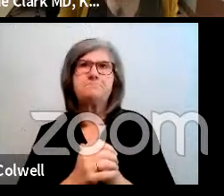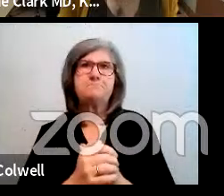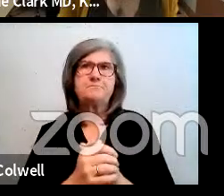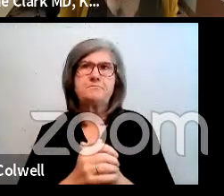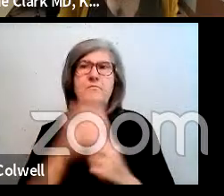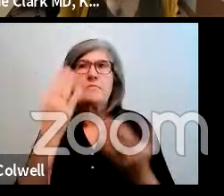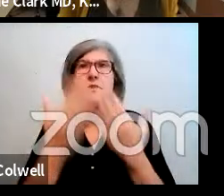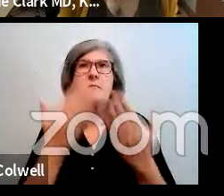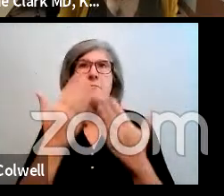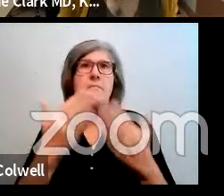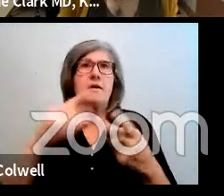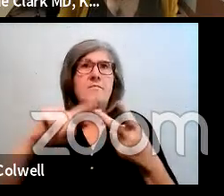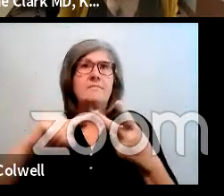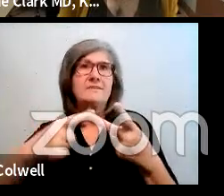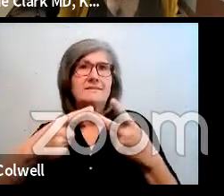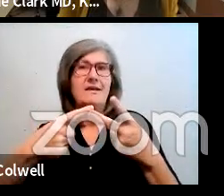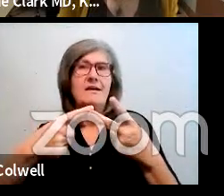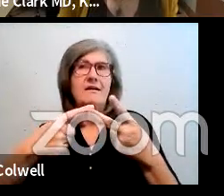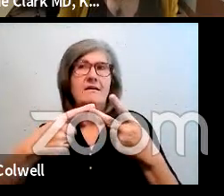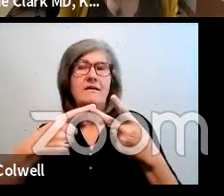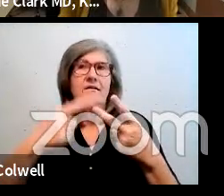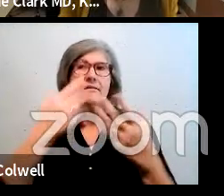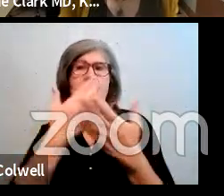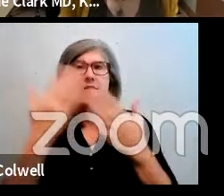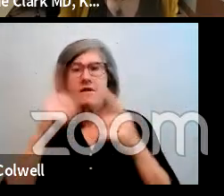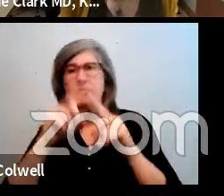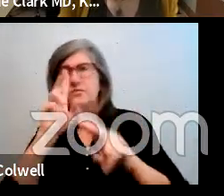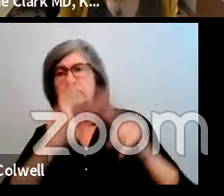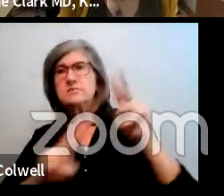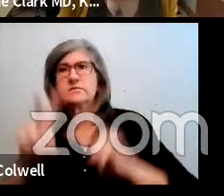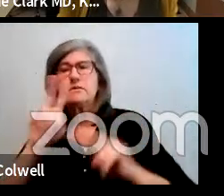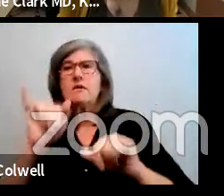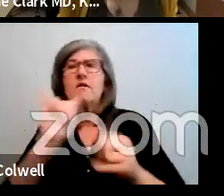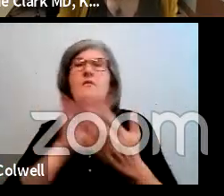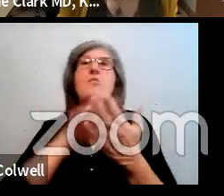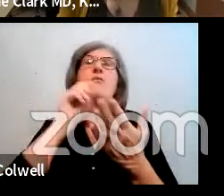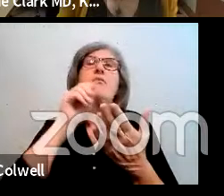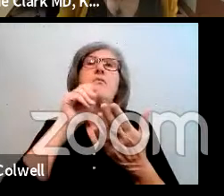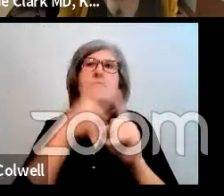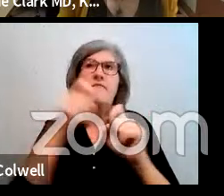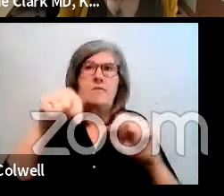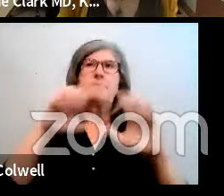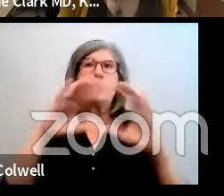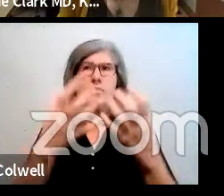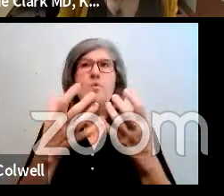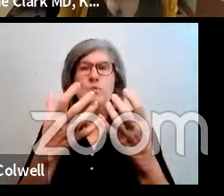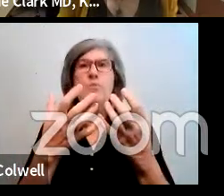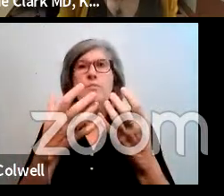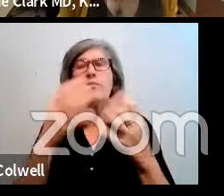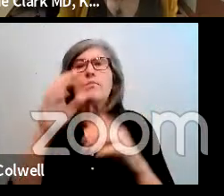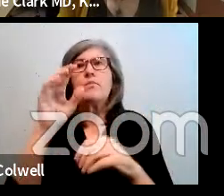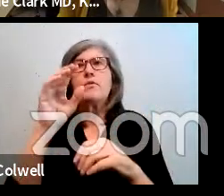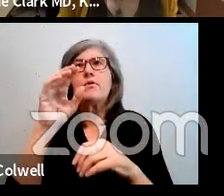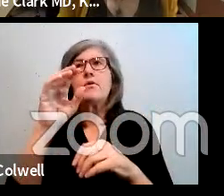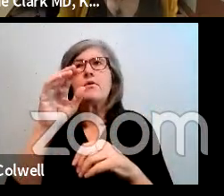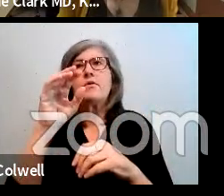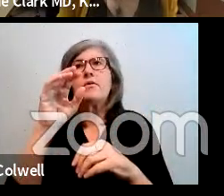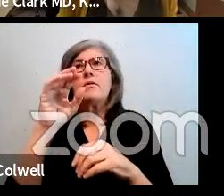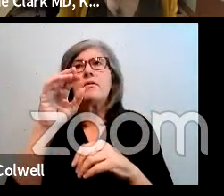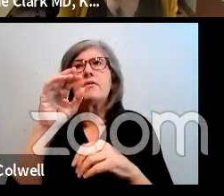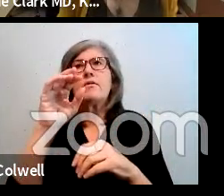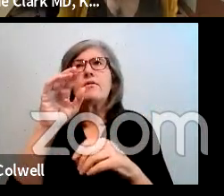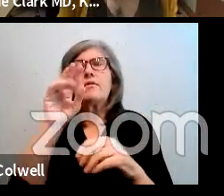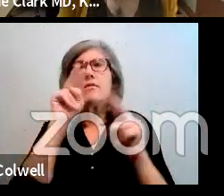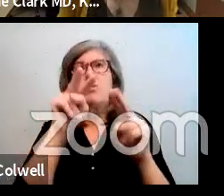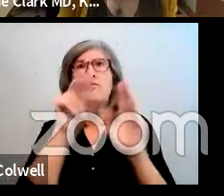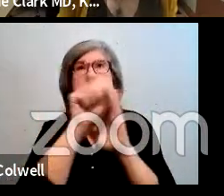So maybe a second takeaway that can come from this group is to look at states who seem